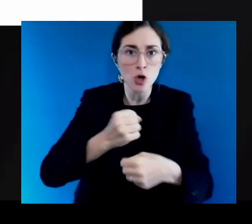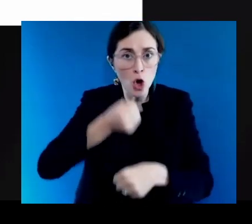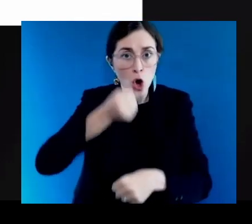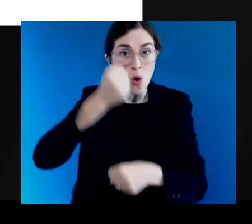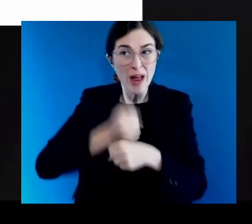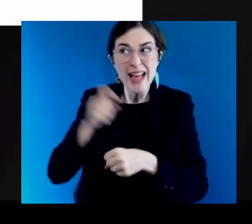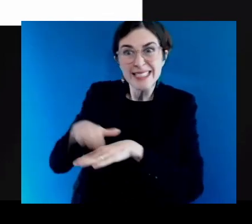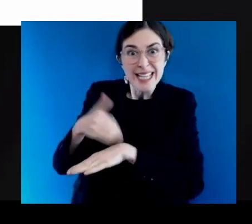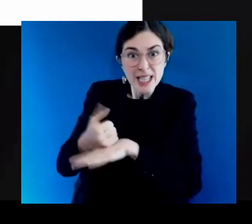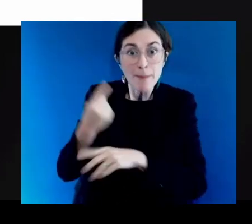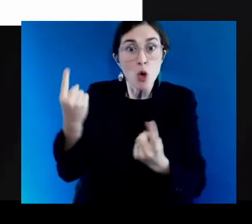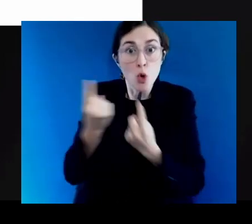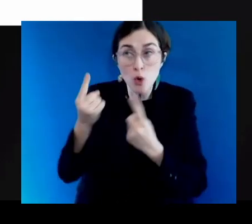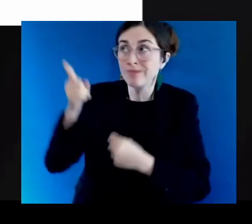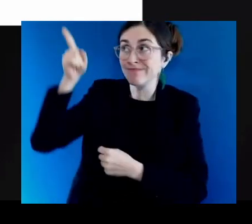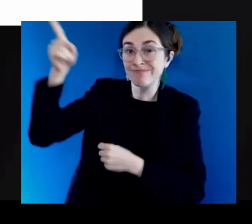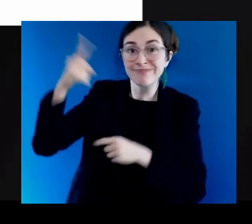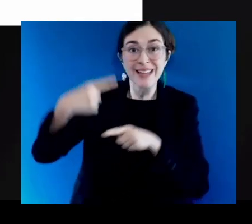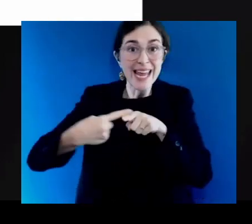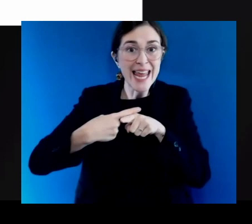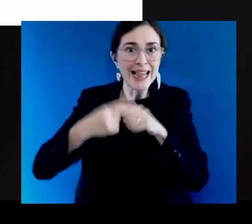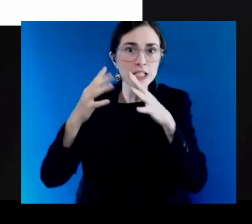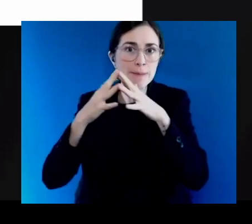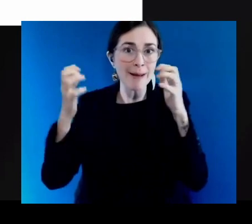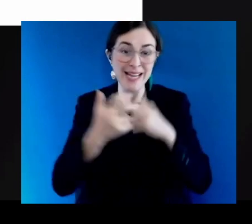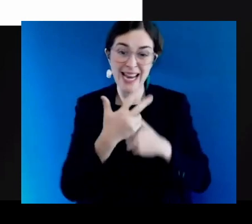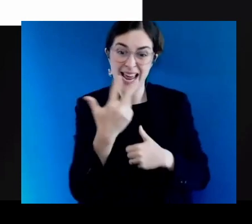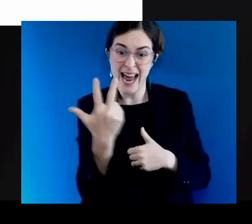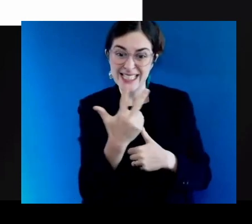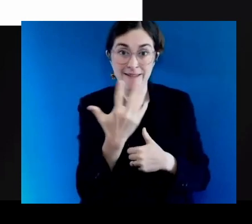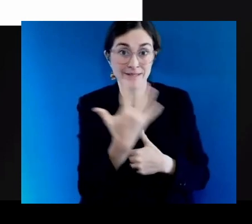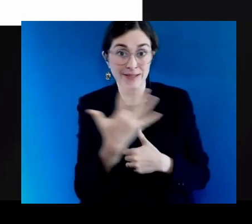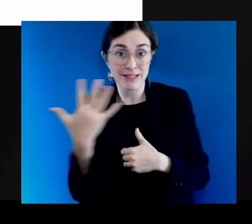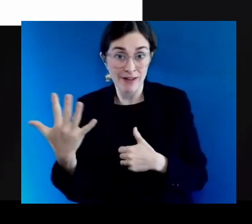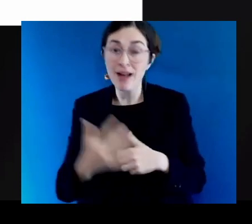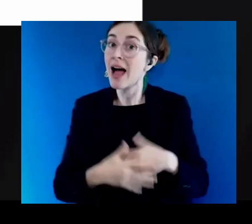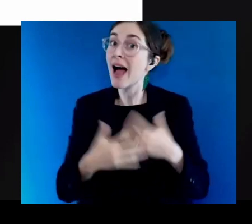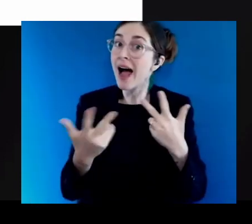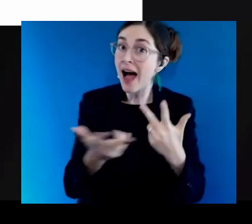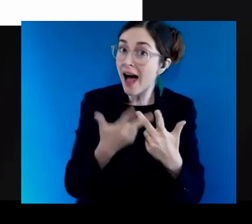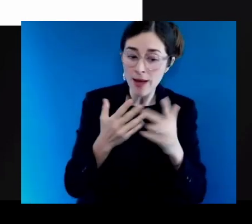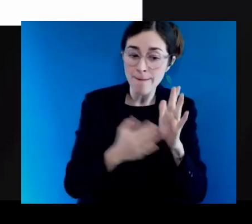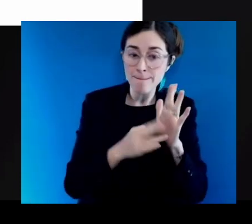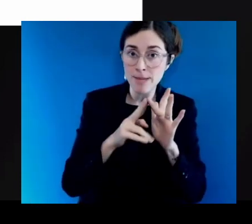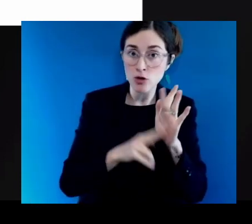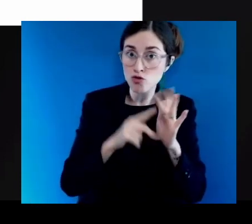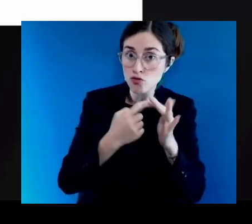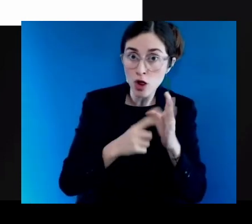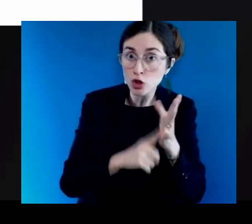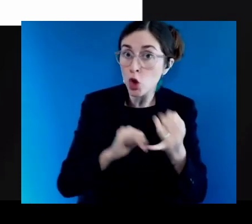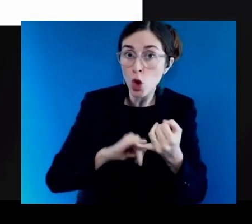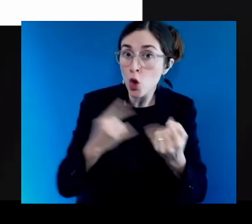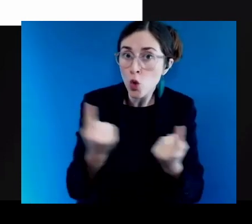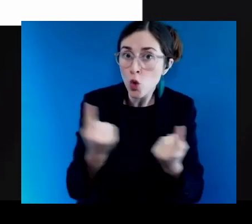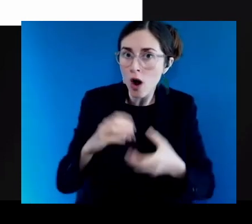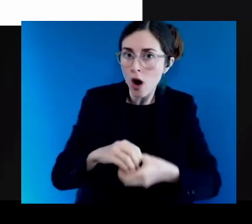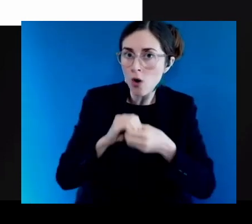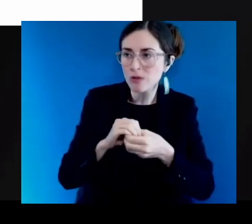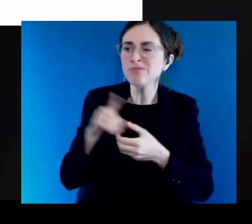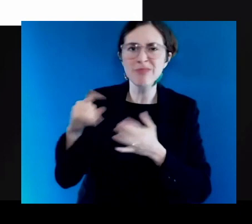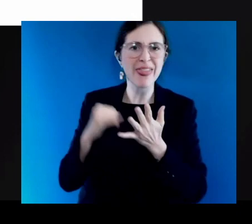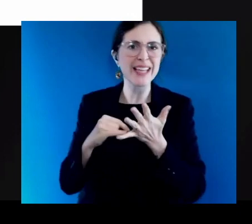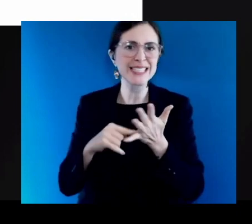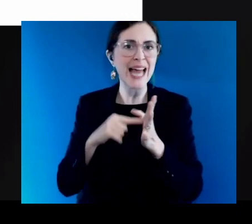in 1855, and minerals other than gold were the subject of state control through legislation passed in 1860.